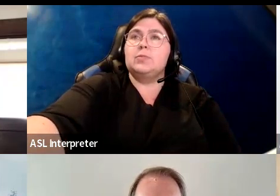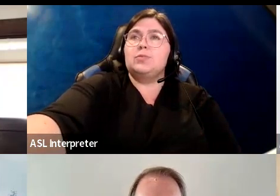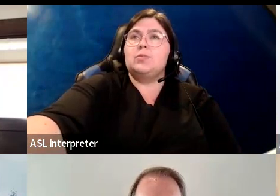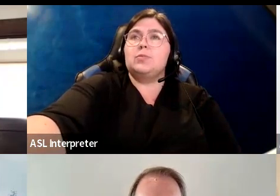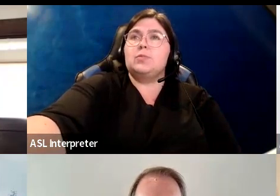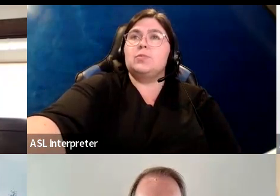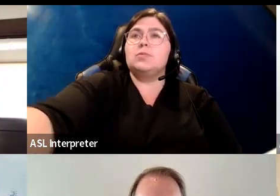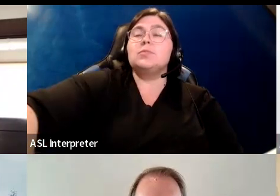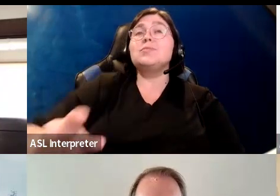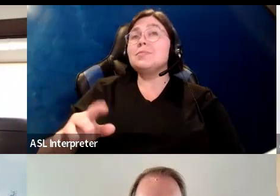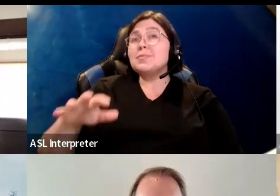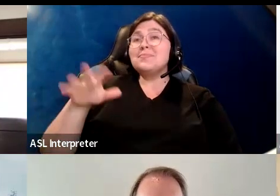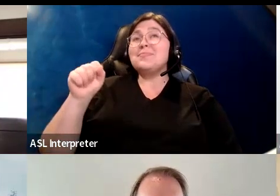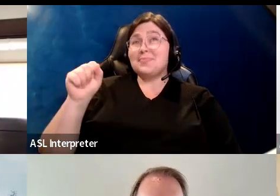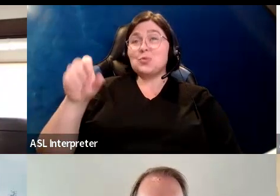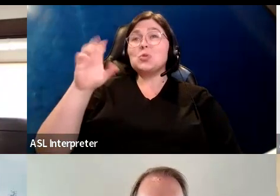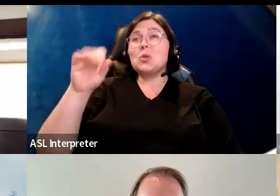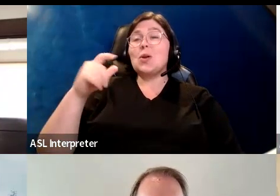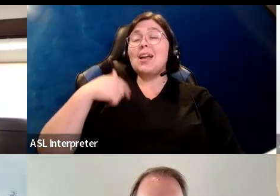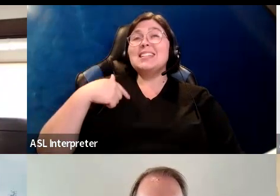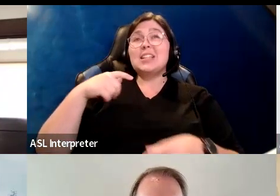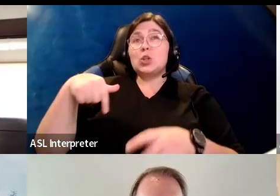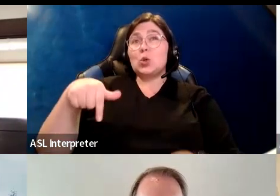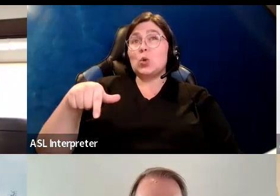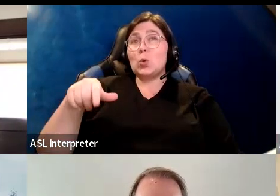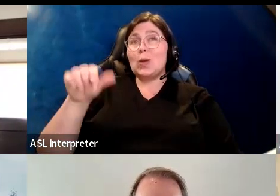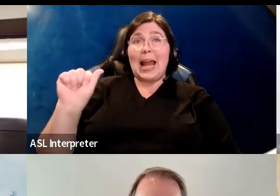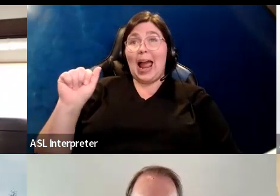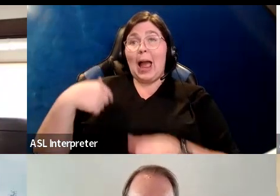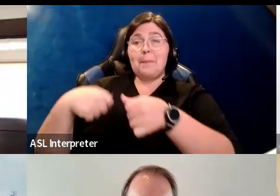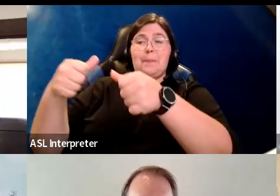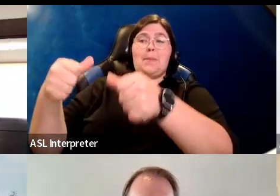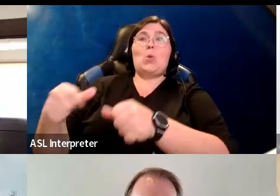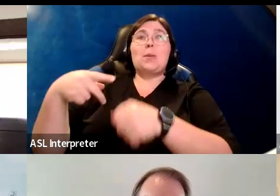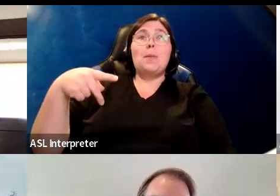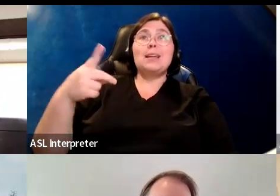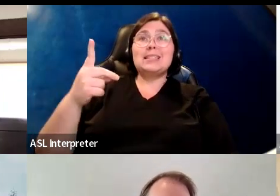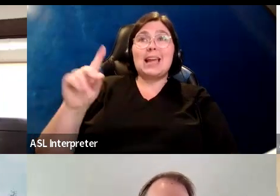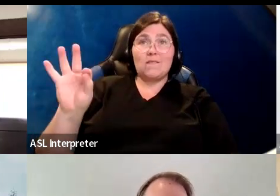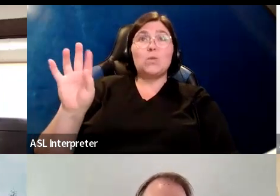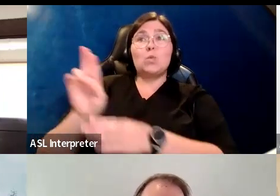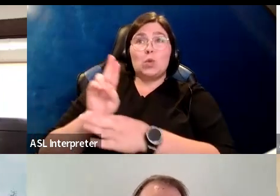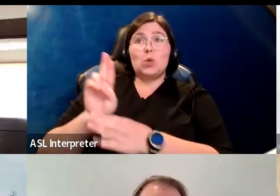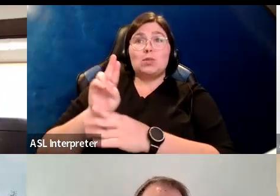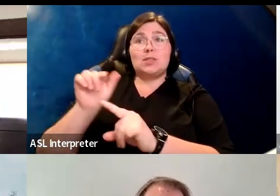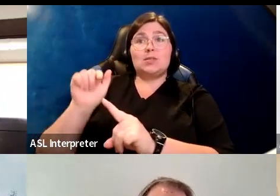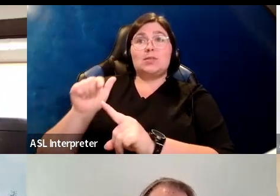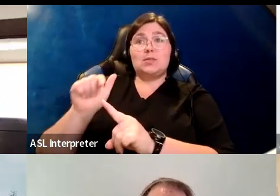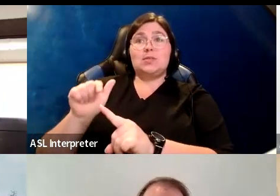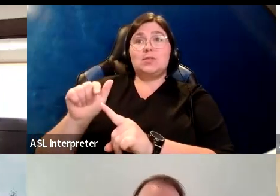Yes. So I did post in the Q&A the PDF that we used. It's the